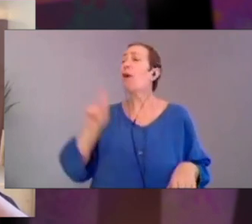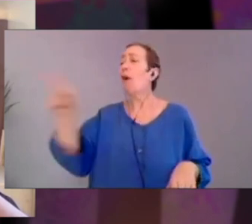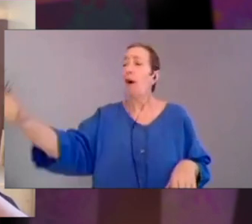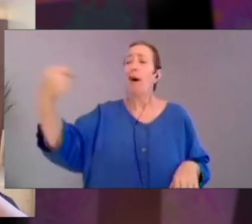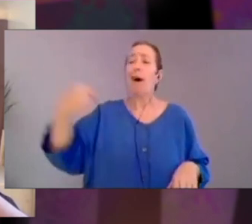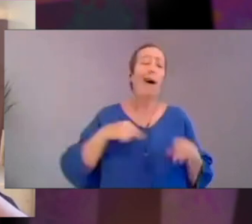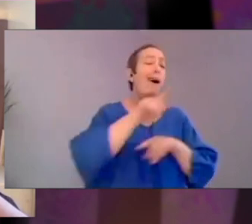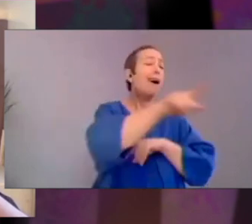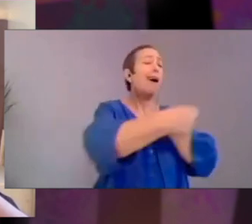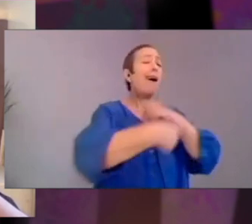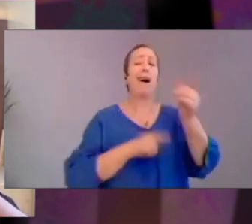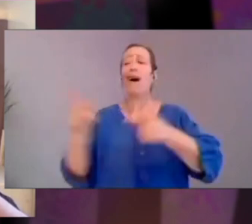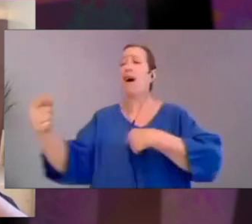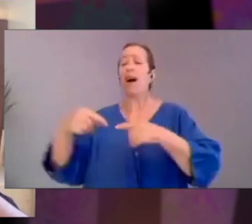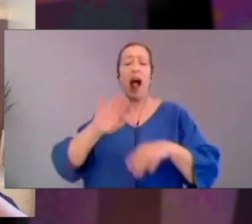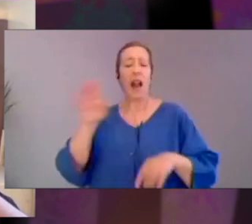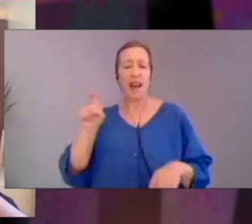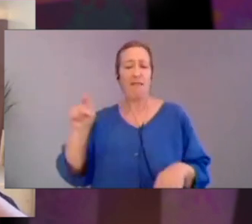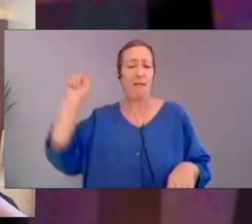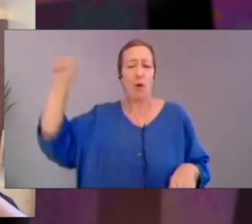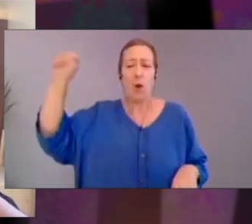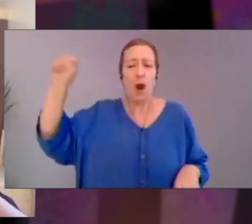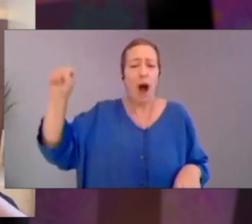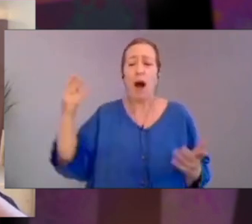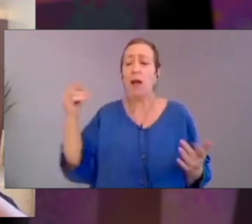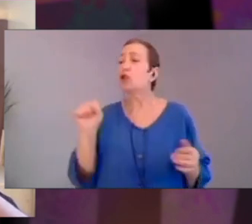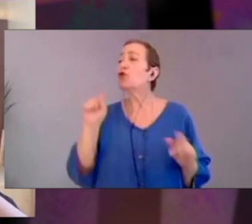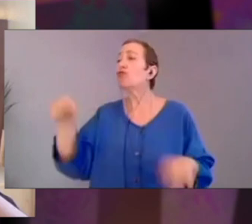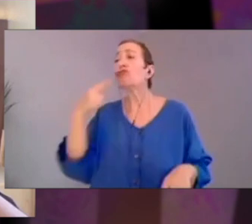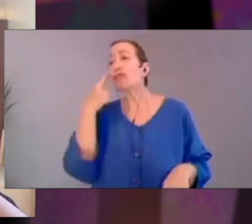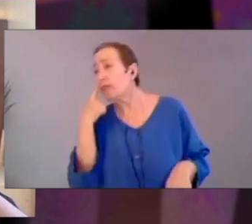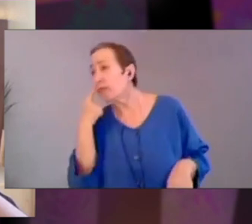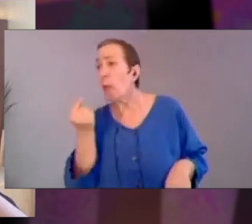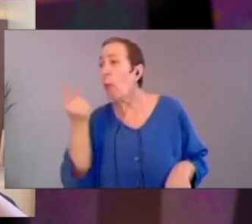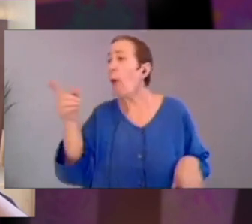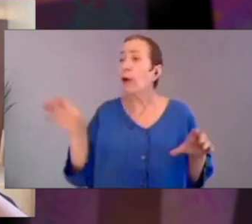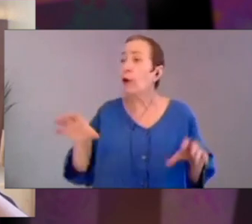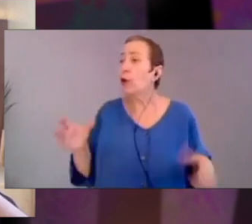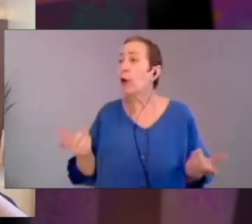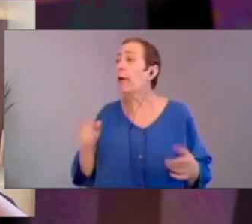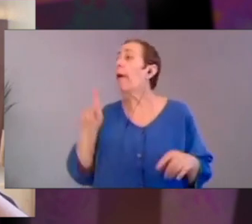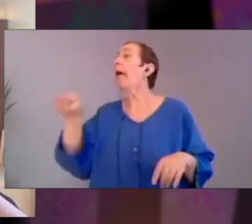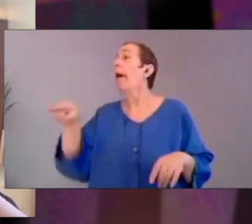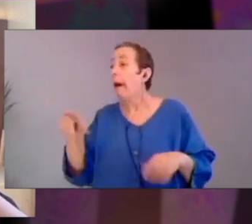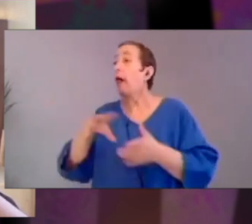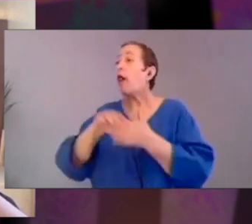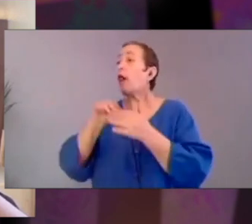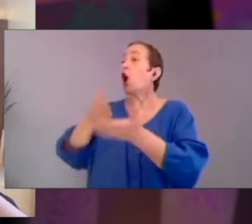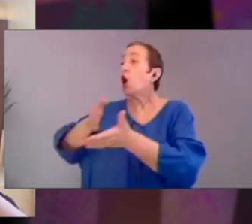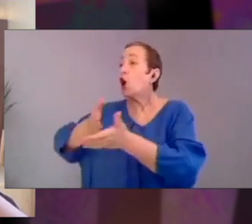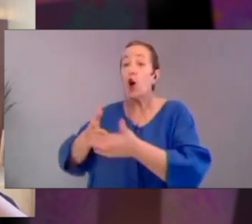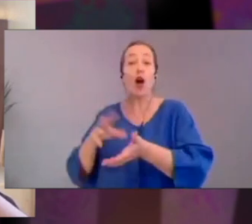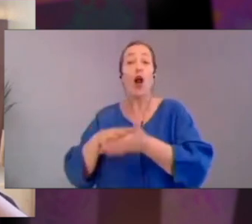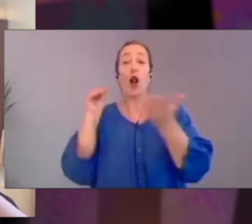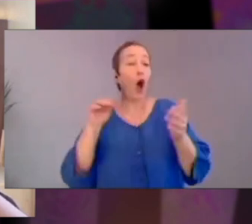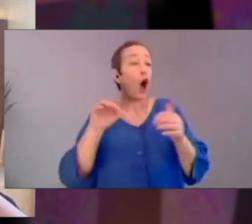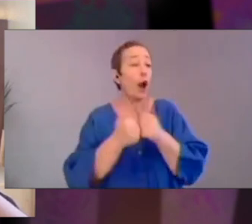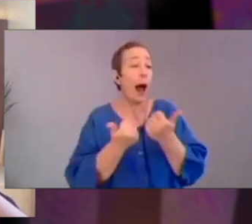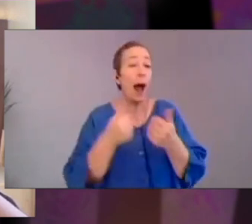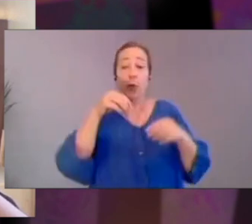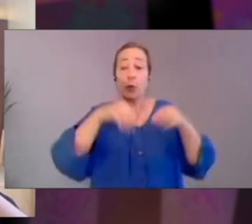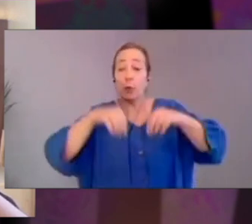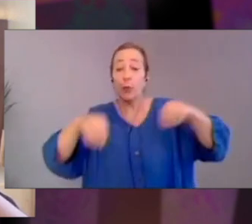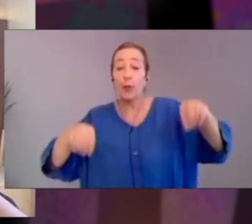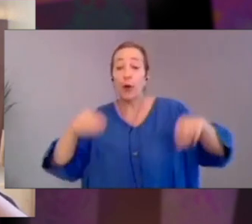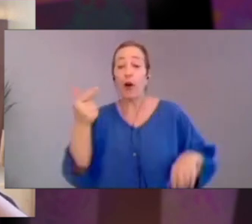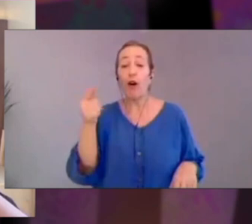day, never having to knock, showing up, seeing what people are doing, and, you know, learning how to cook, how to garden, the stories of where